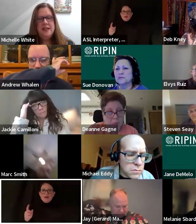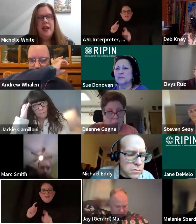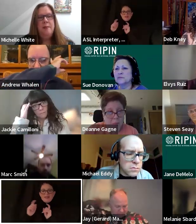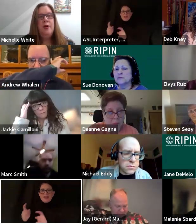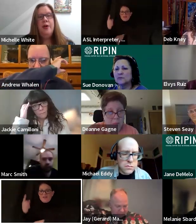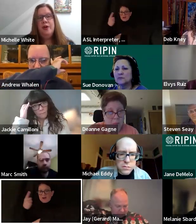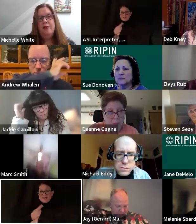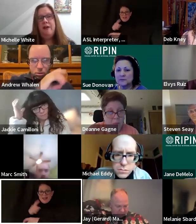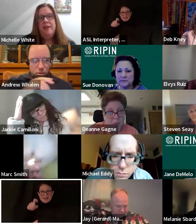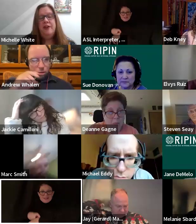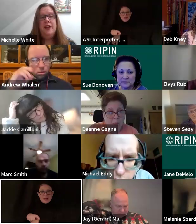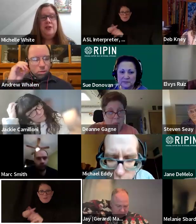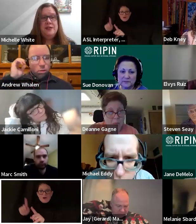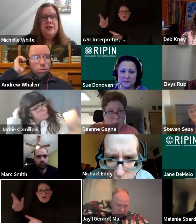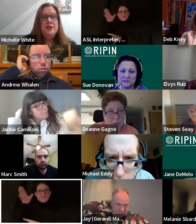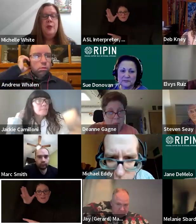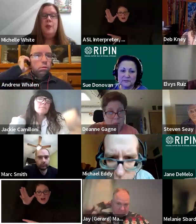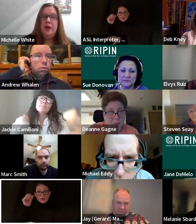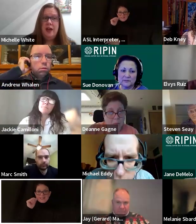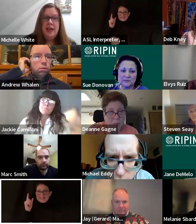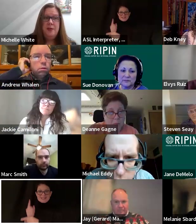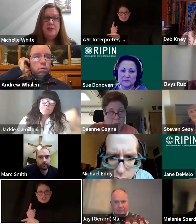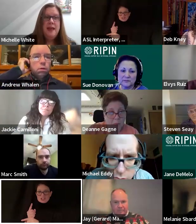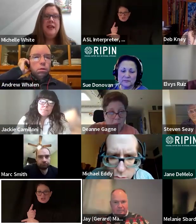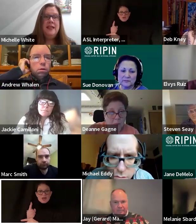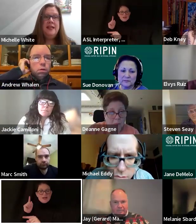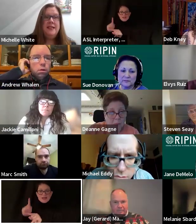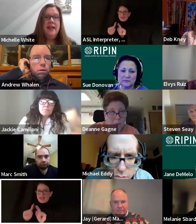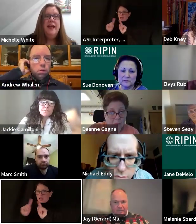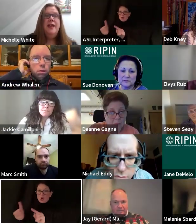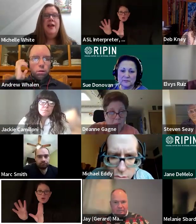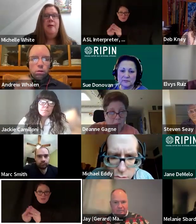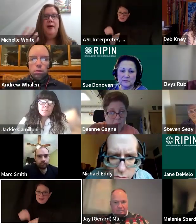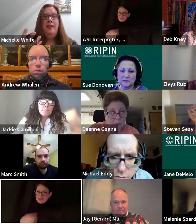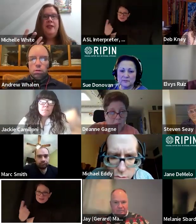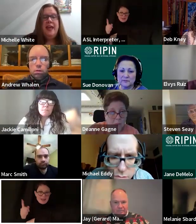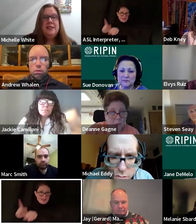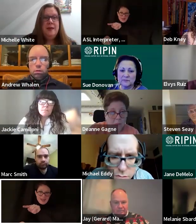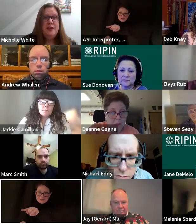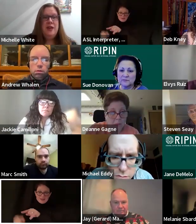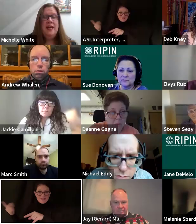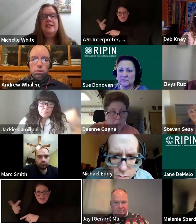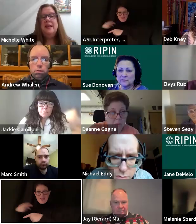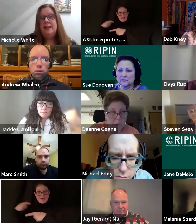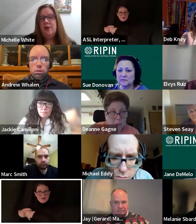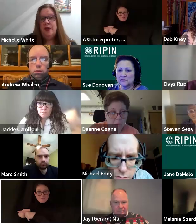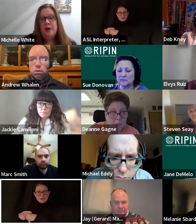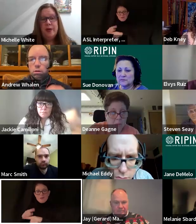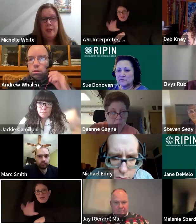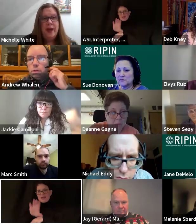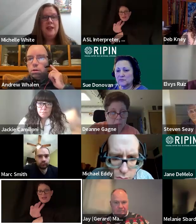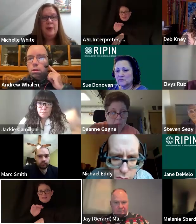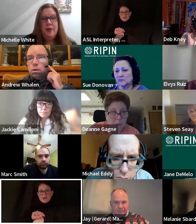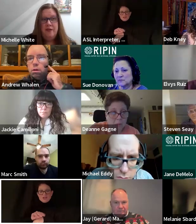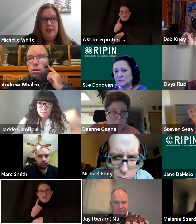her a date and a time, but her father and her sister were not able to make it that day. But the case manager had said that they